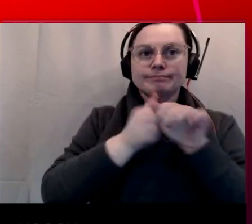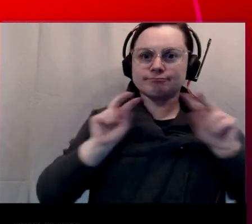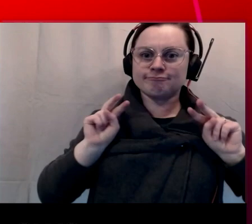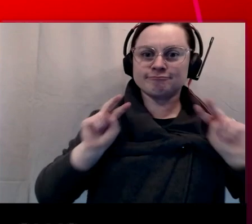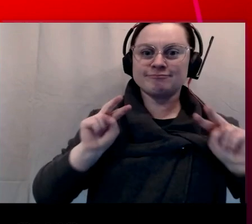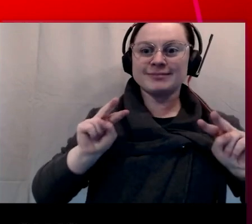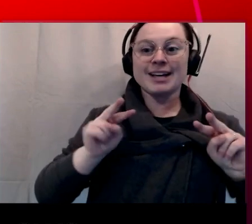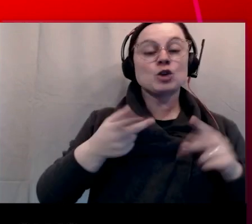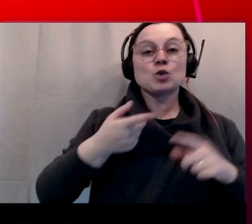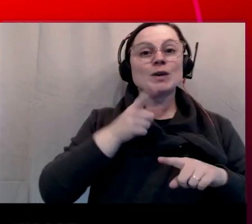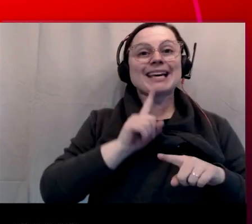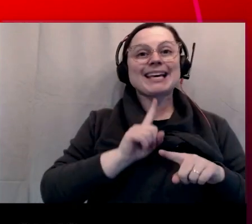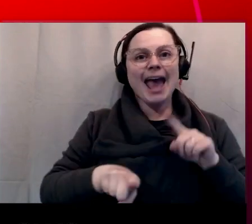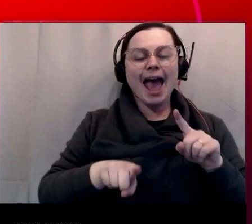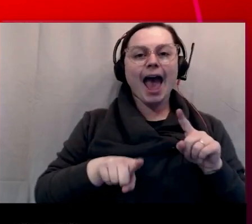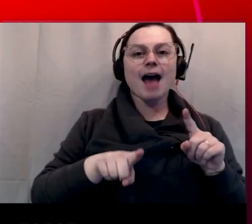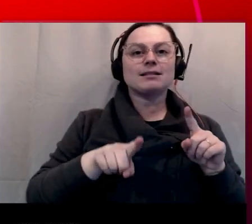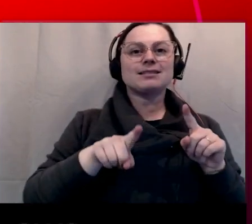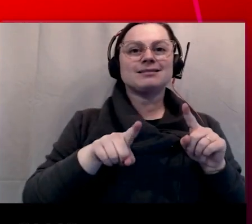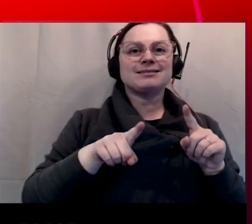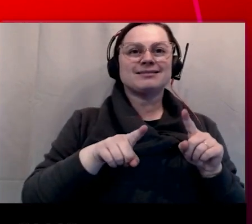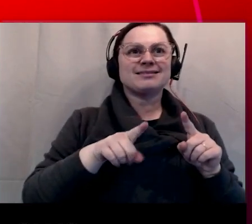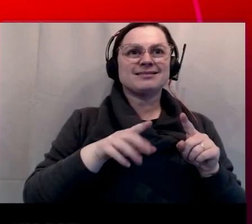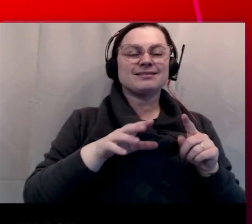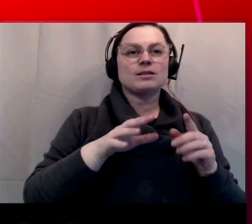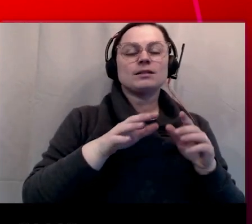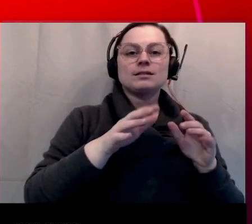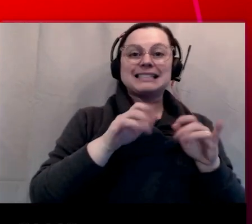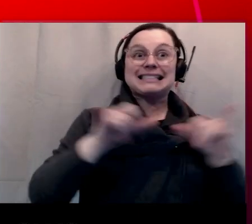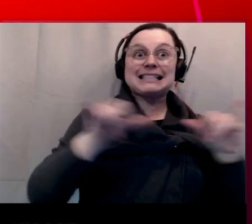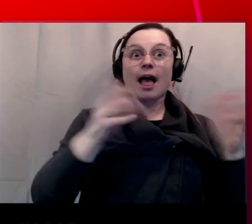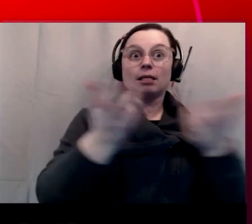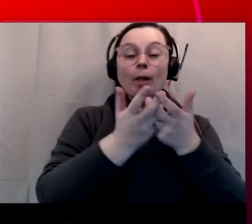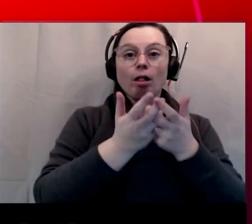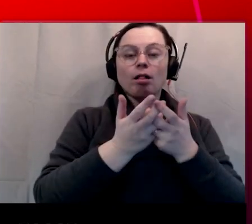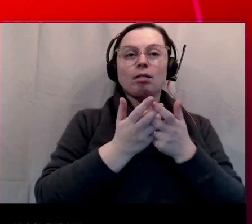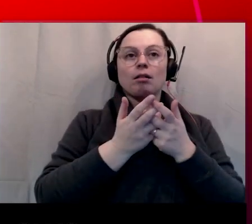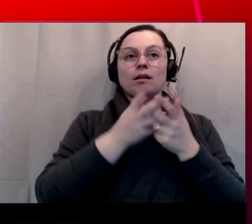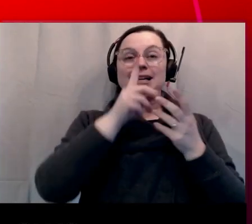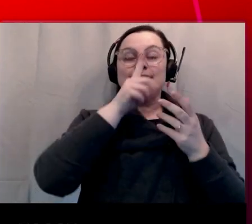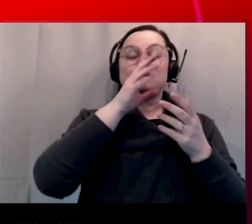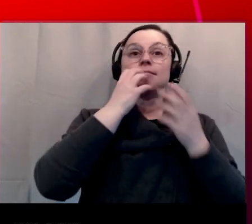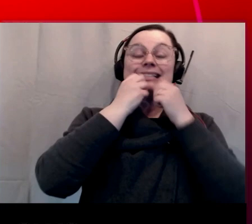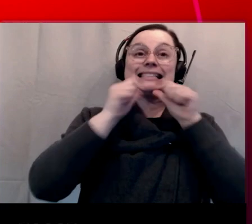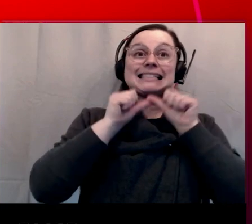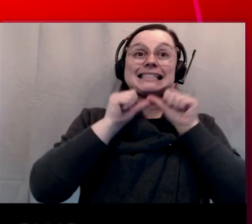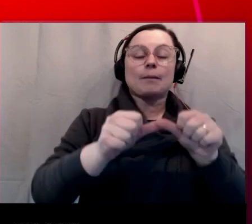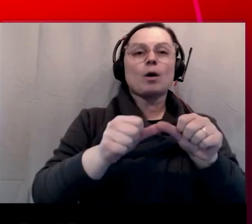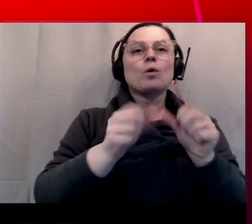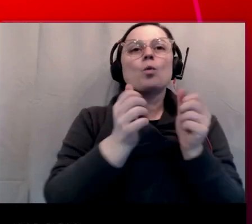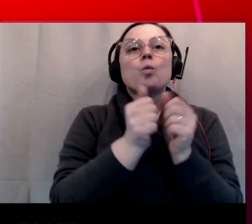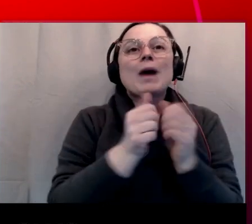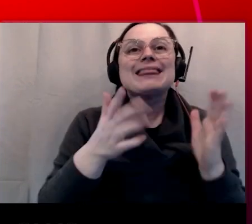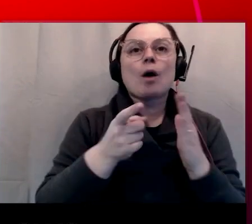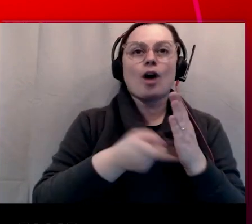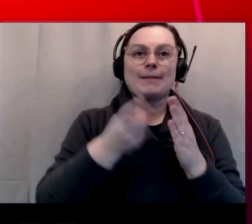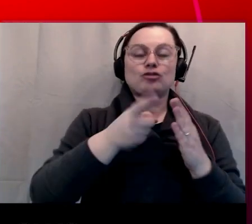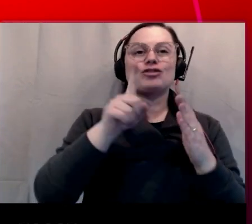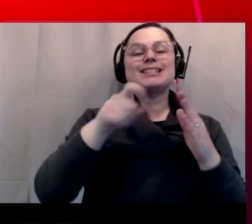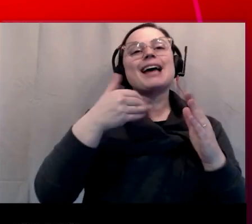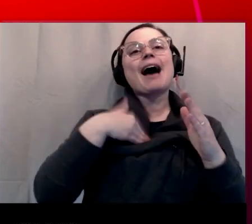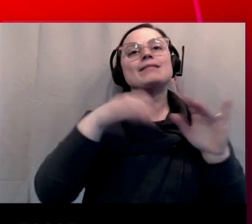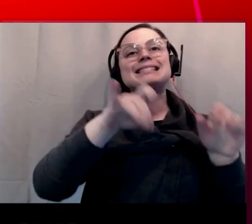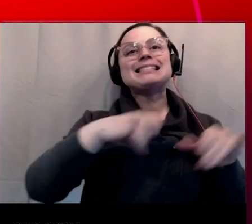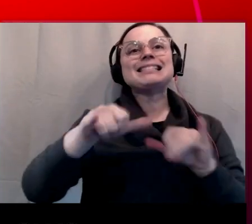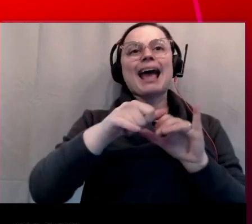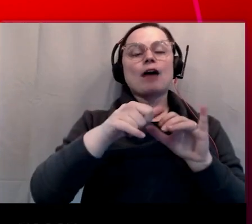in a scalable, sustainable manner unless you have automation and standard practices around these things. So I